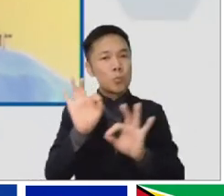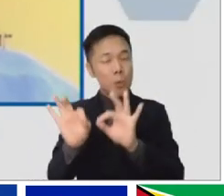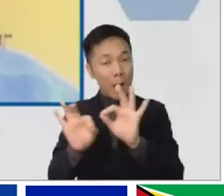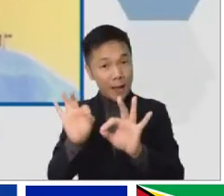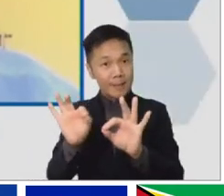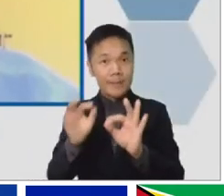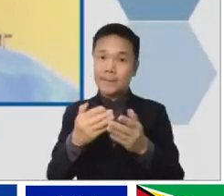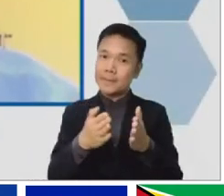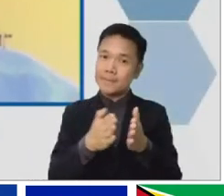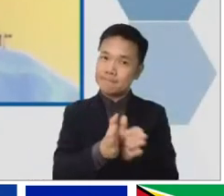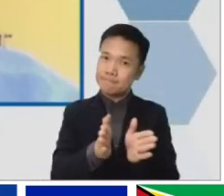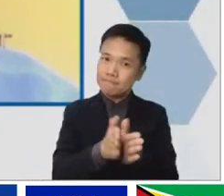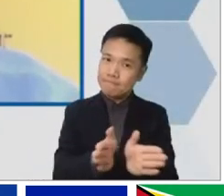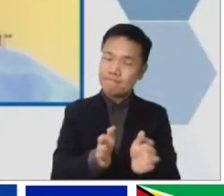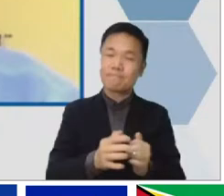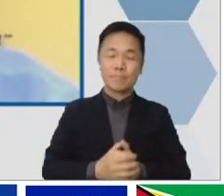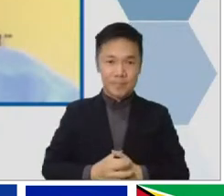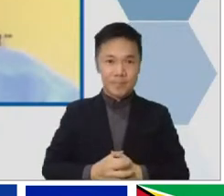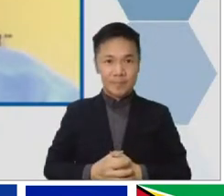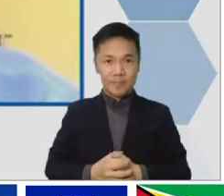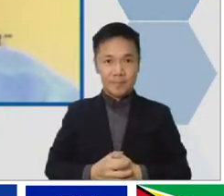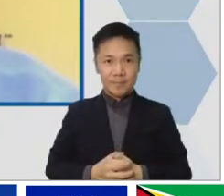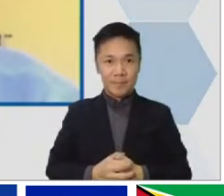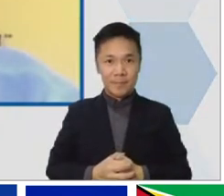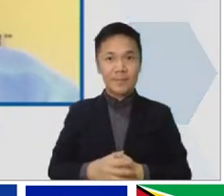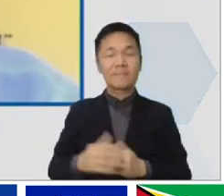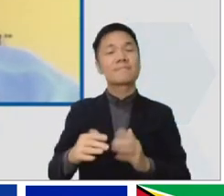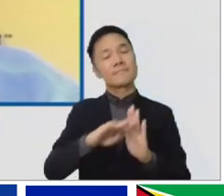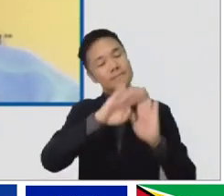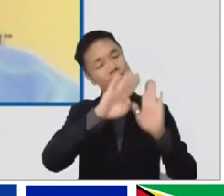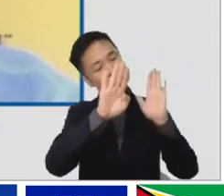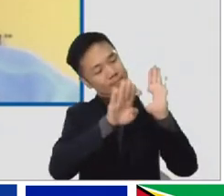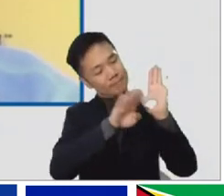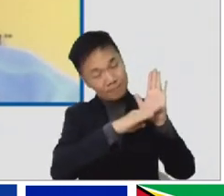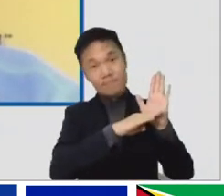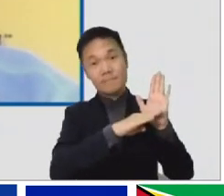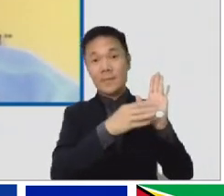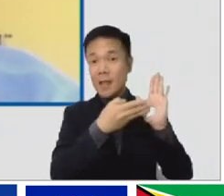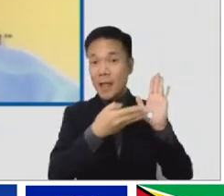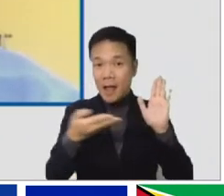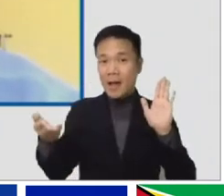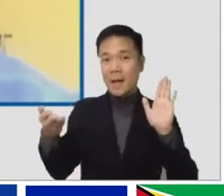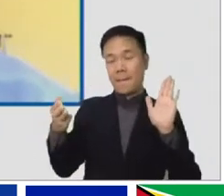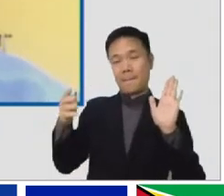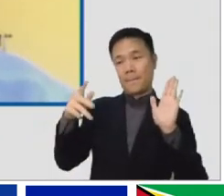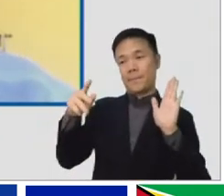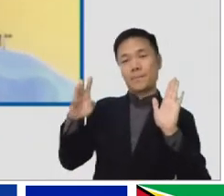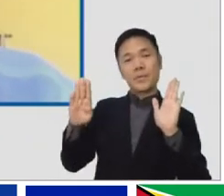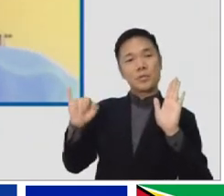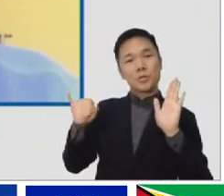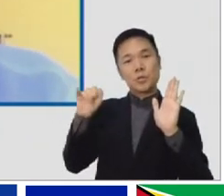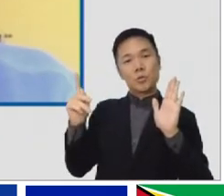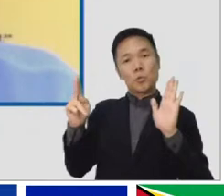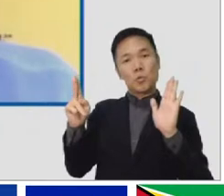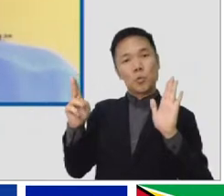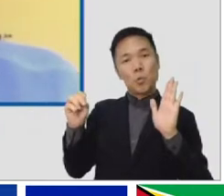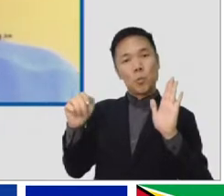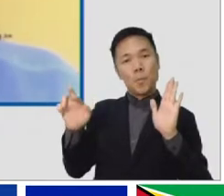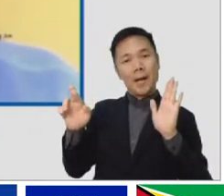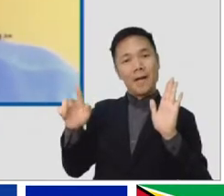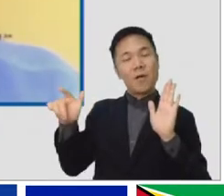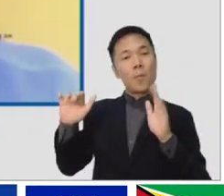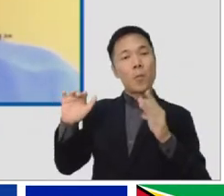then I will pass the word to Mr. Bijay Kumar from the Global Network for Civil